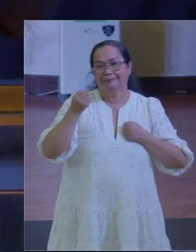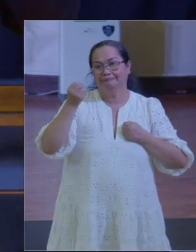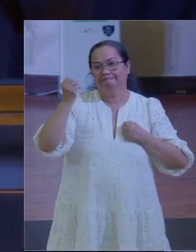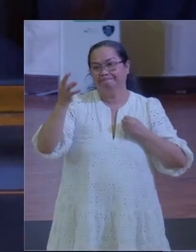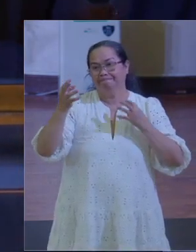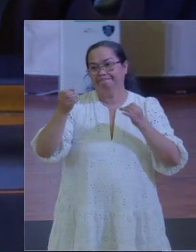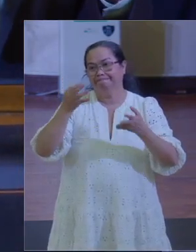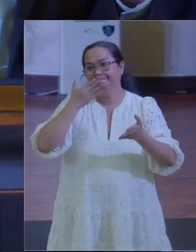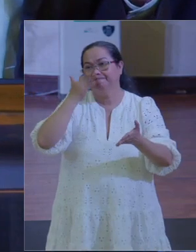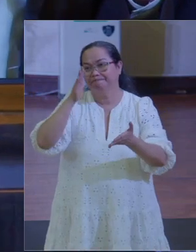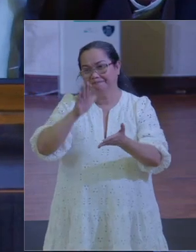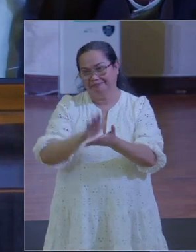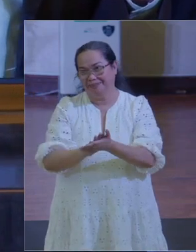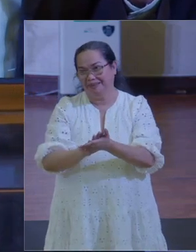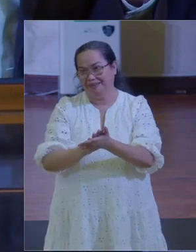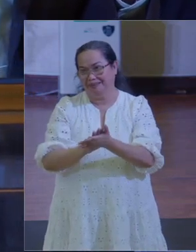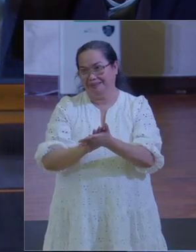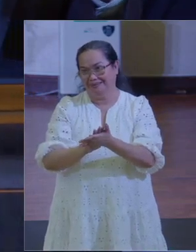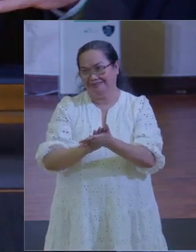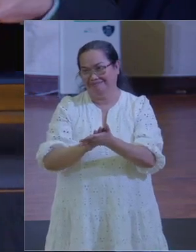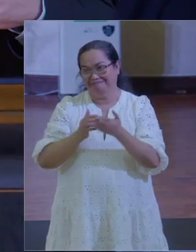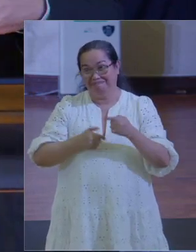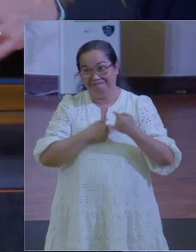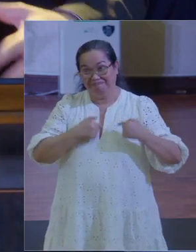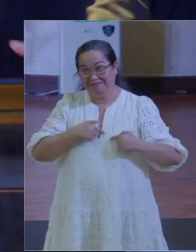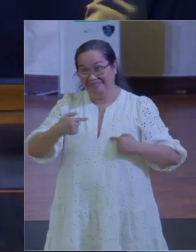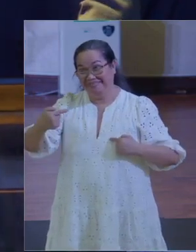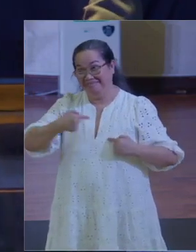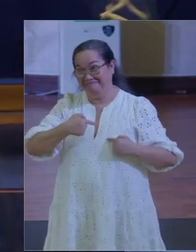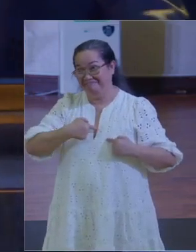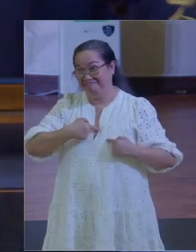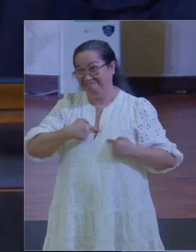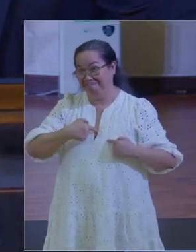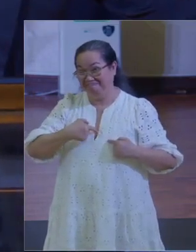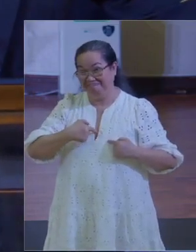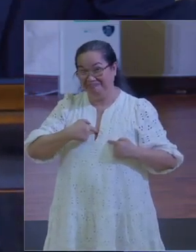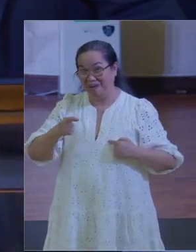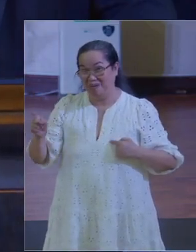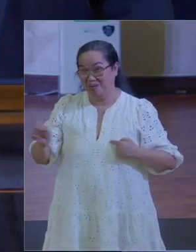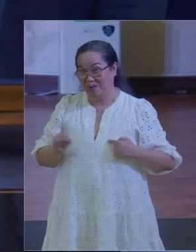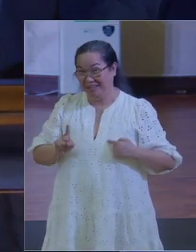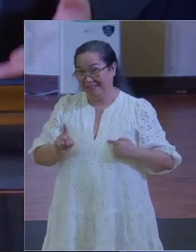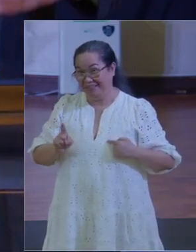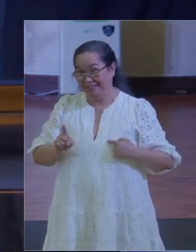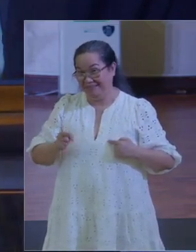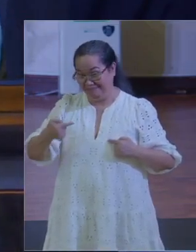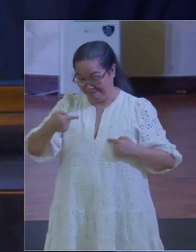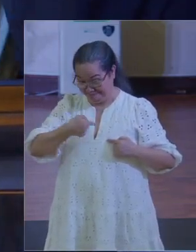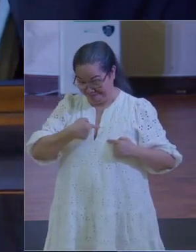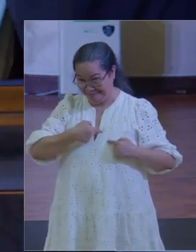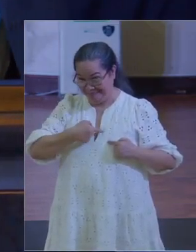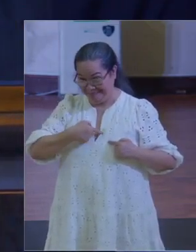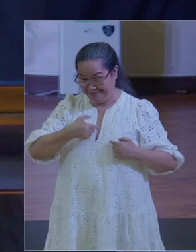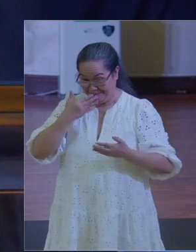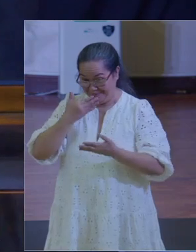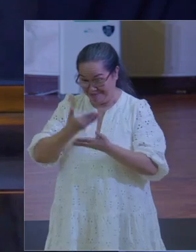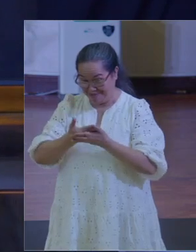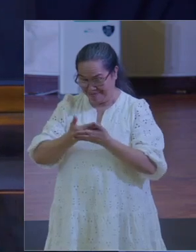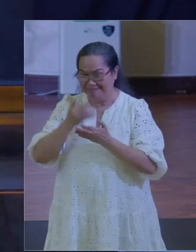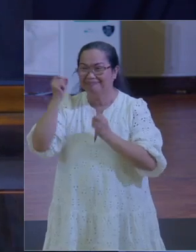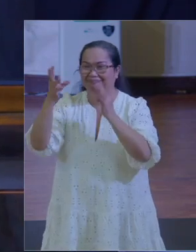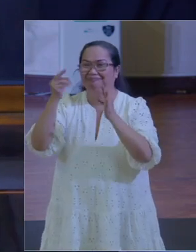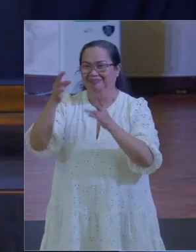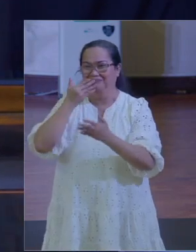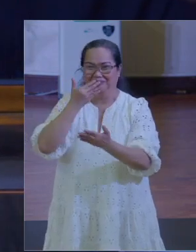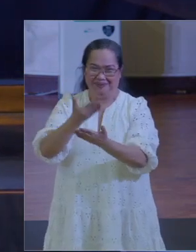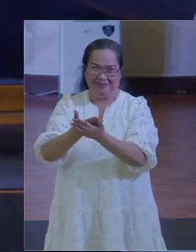of the abundance of the heart, the mouth speaks. Ang mabuting tao ay naglalabas ng mabuti mula sa mabuting kayamanan. At